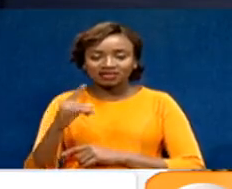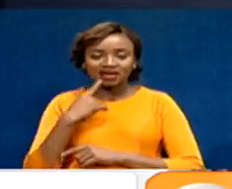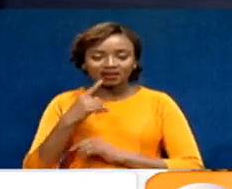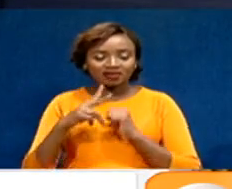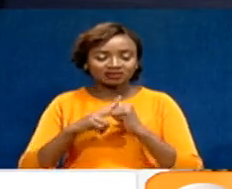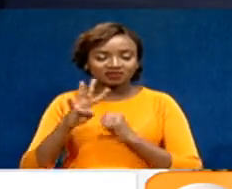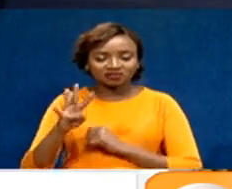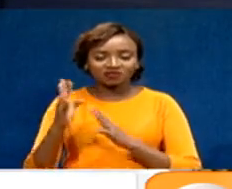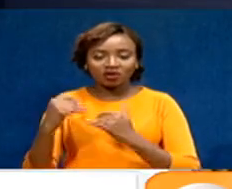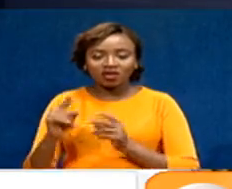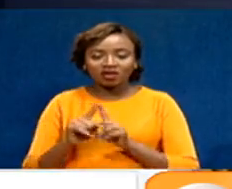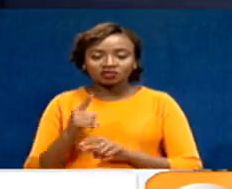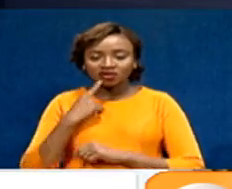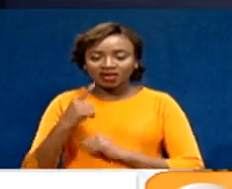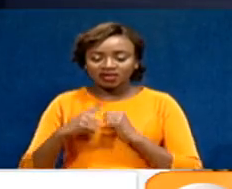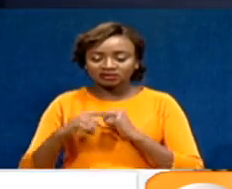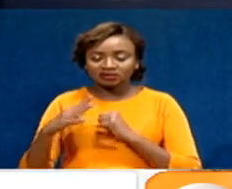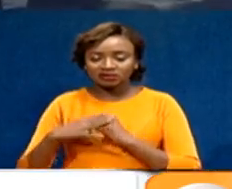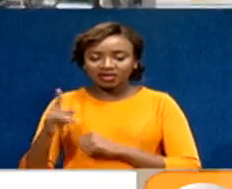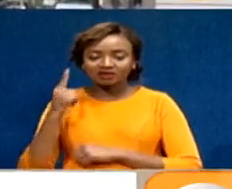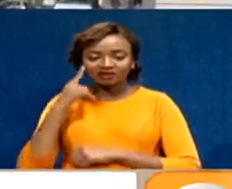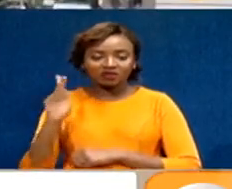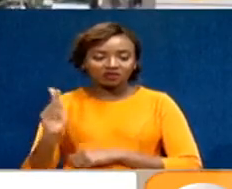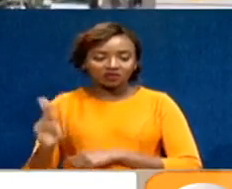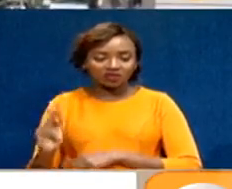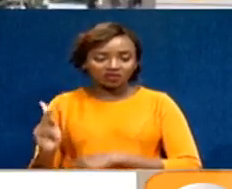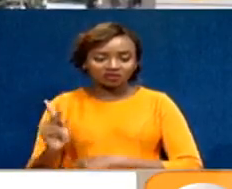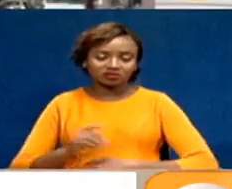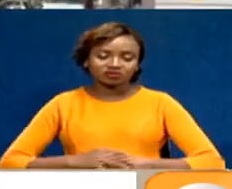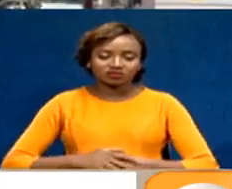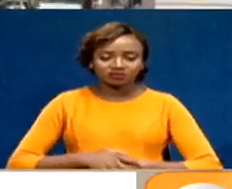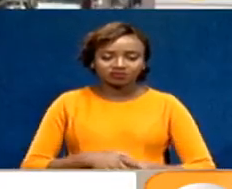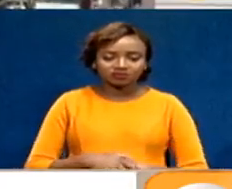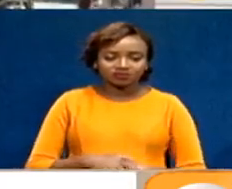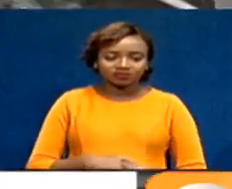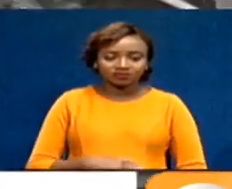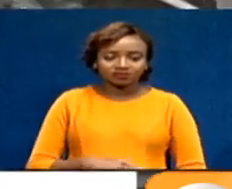94 cents and 169 shillings and 26 cents, respectively.